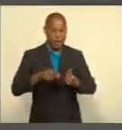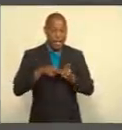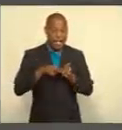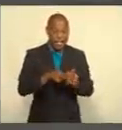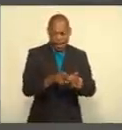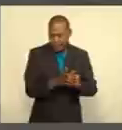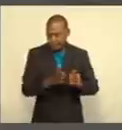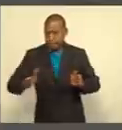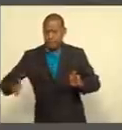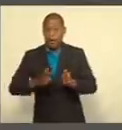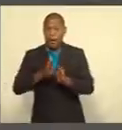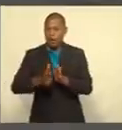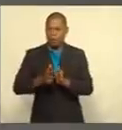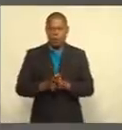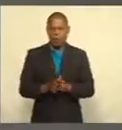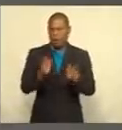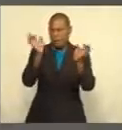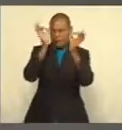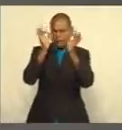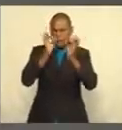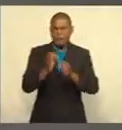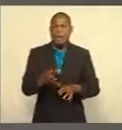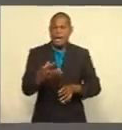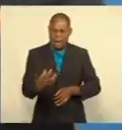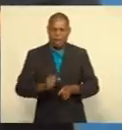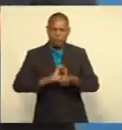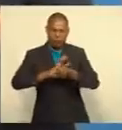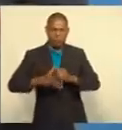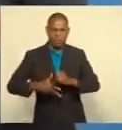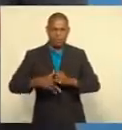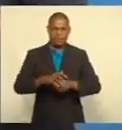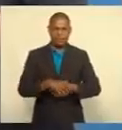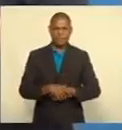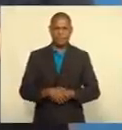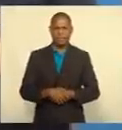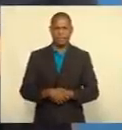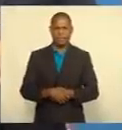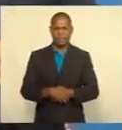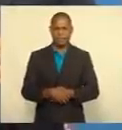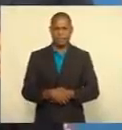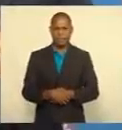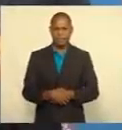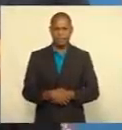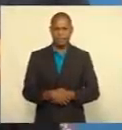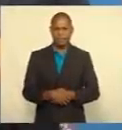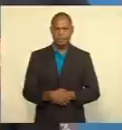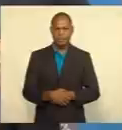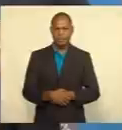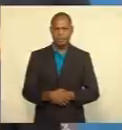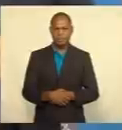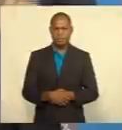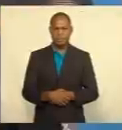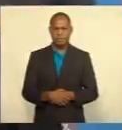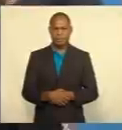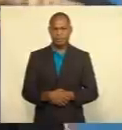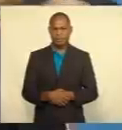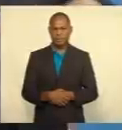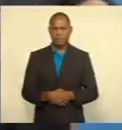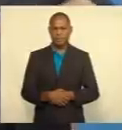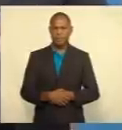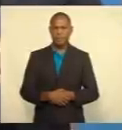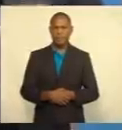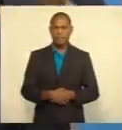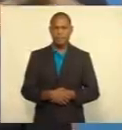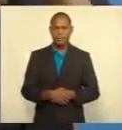Lautoka, not knowing she had contracted the virus. If you are at the funeral in Tavakumbu at Pedaliema